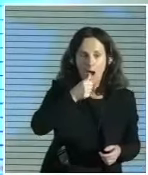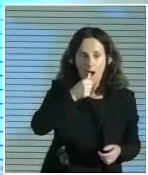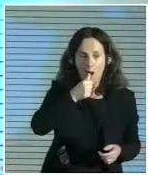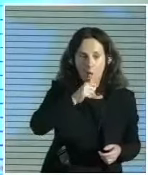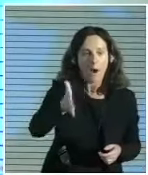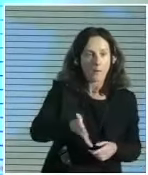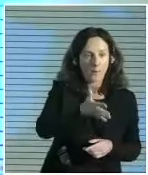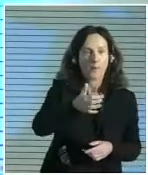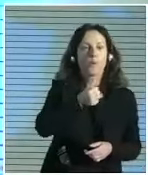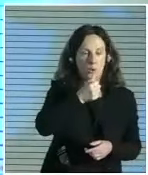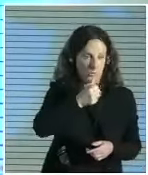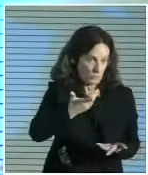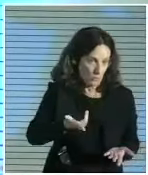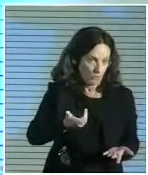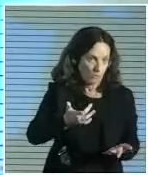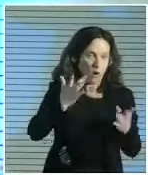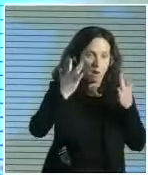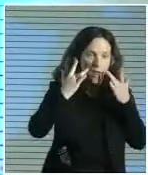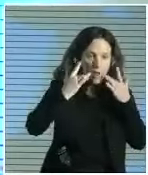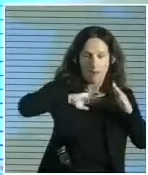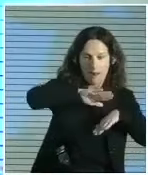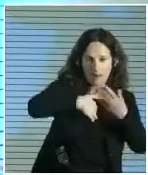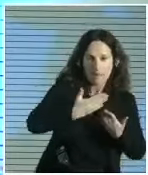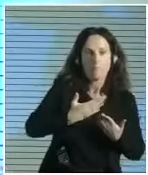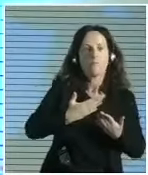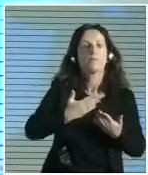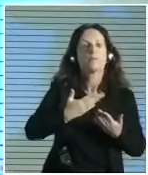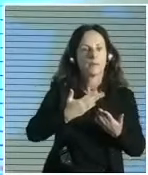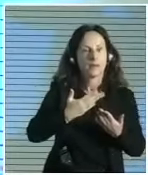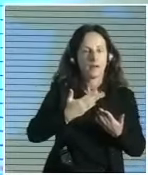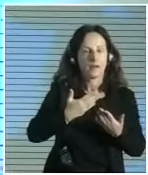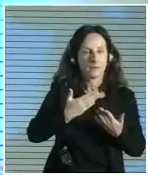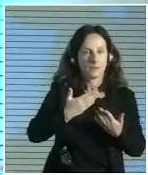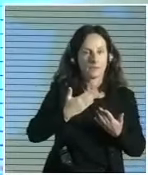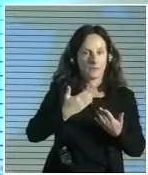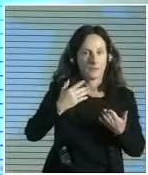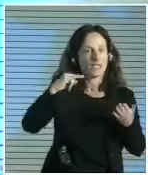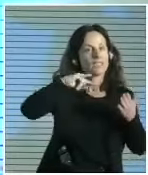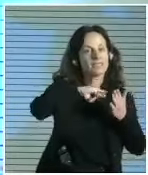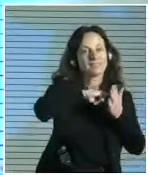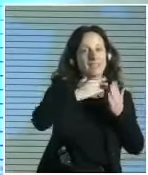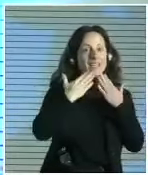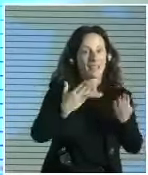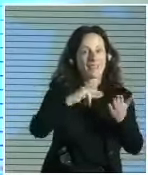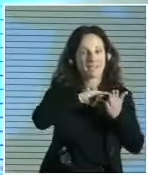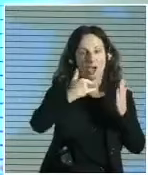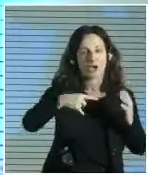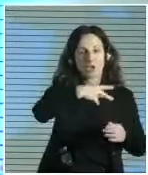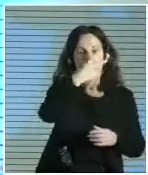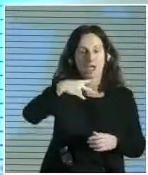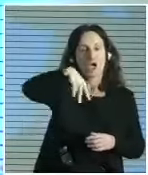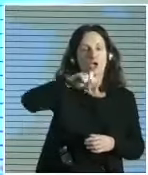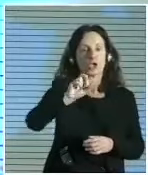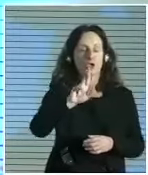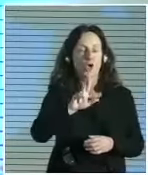technology, Norwegian technology called Nordac with ultrafiltration to produce this